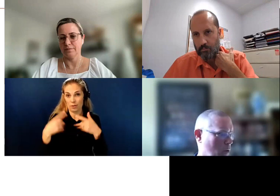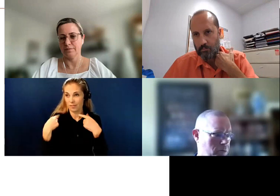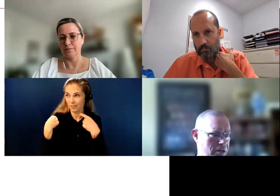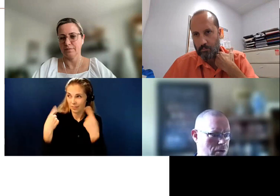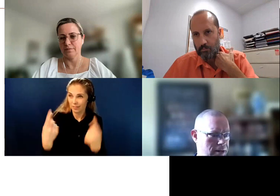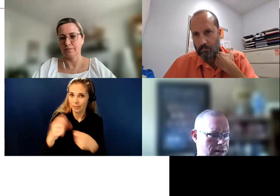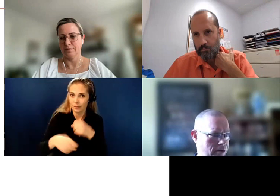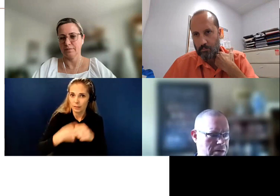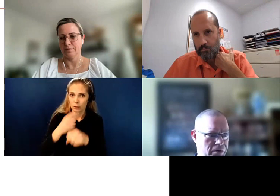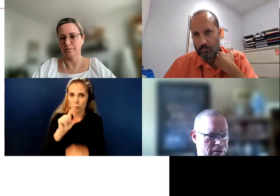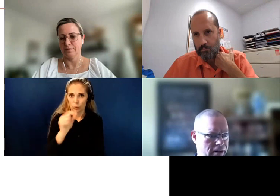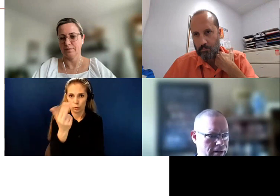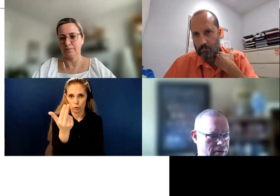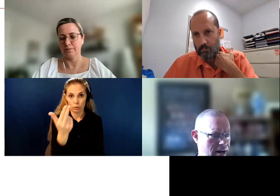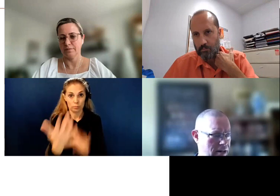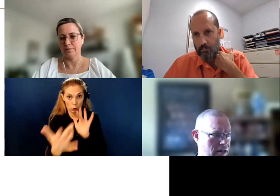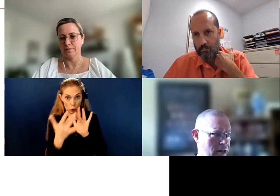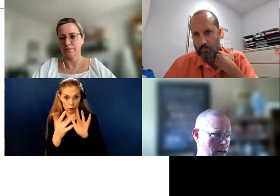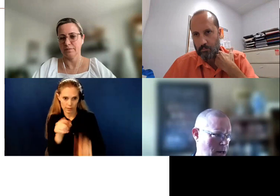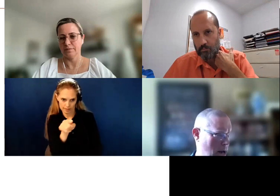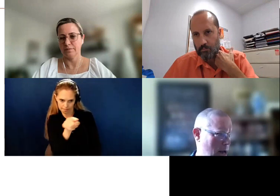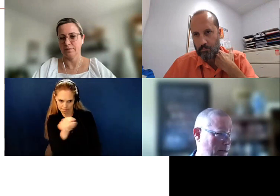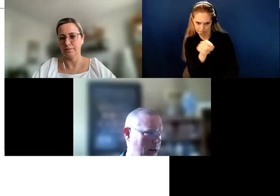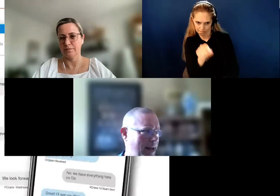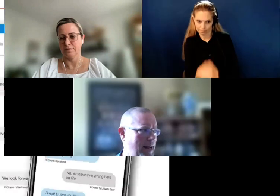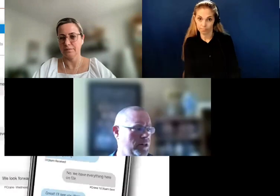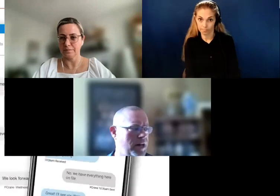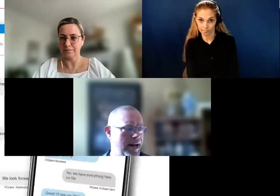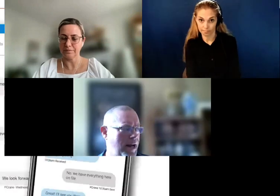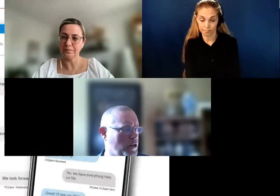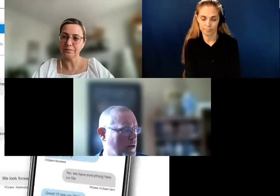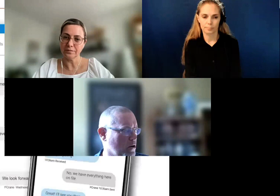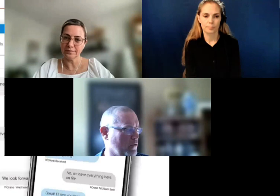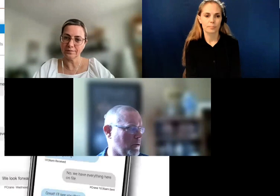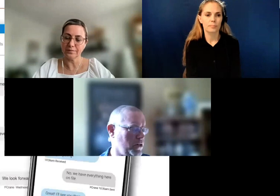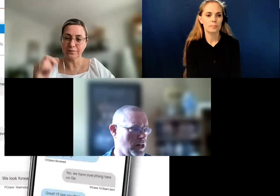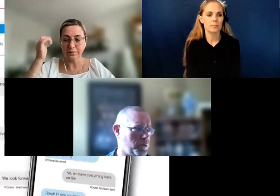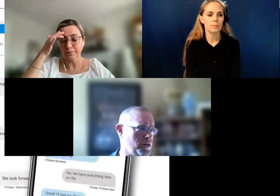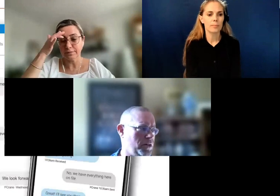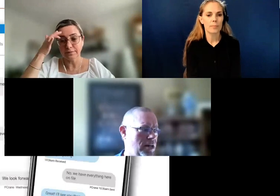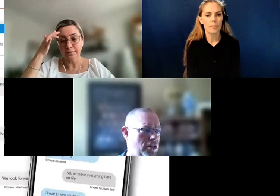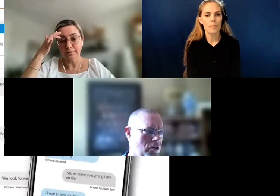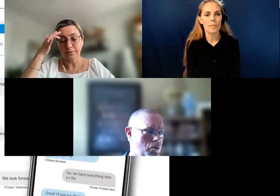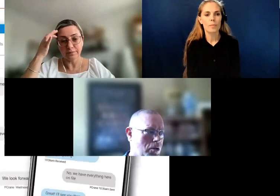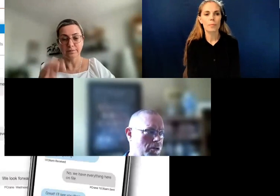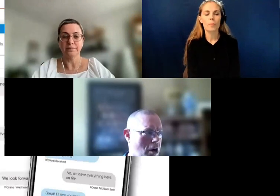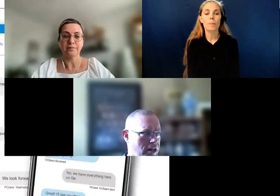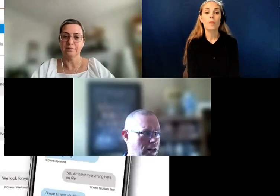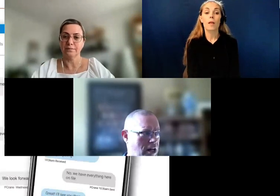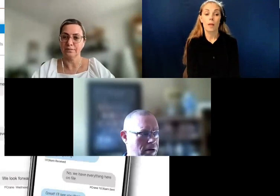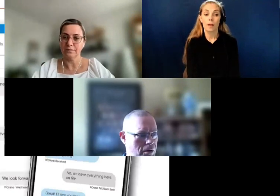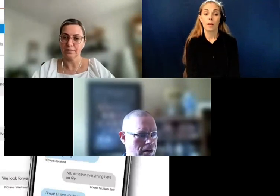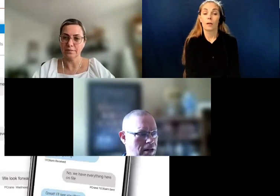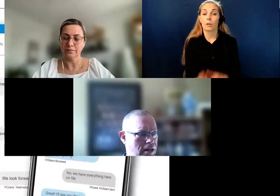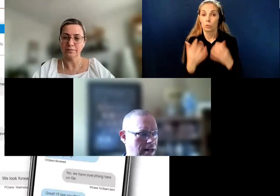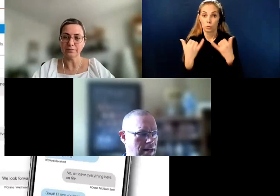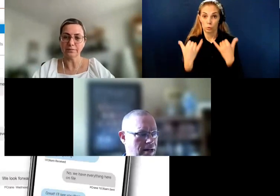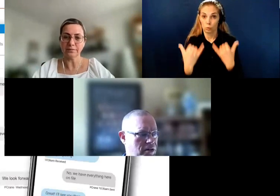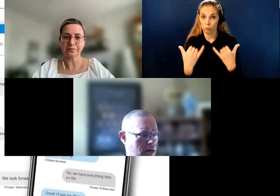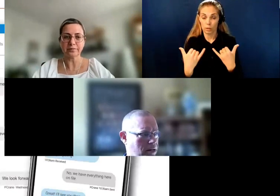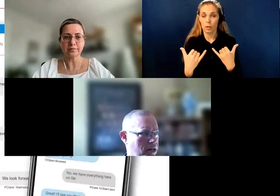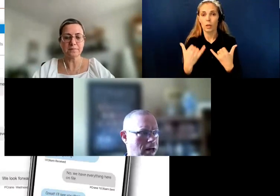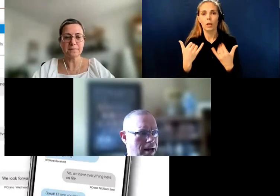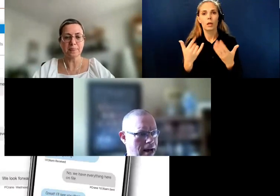to follow up with me directly. That would be perfectly fine. And today, as we know from Jane's presentation, we're talking about the